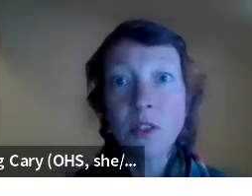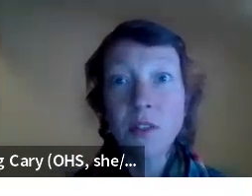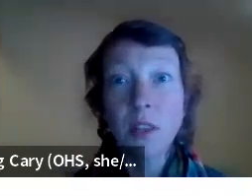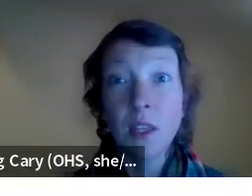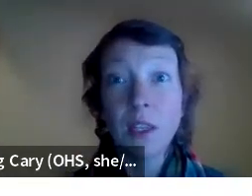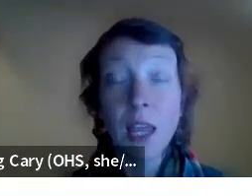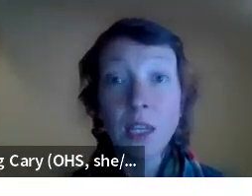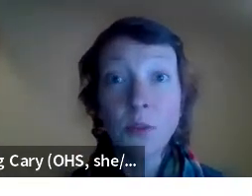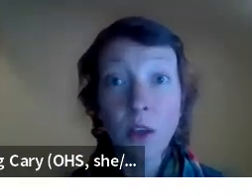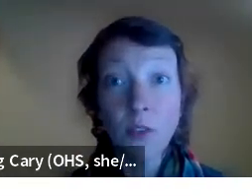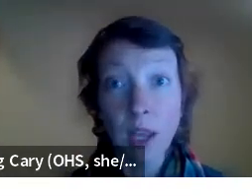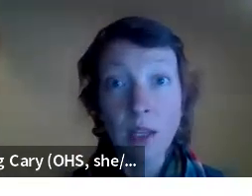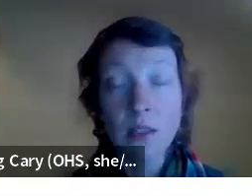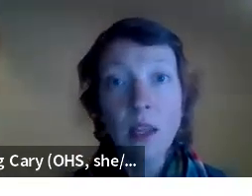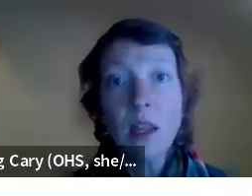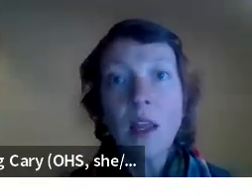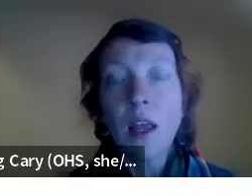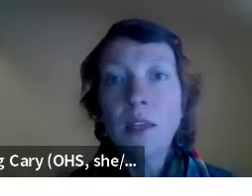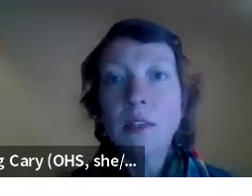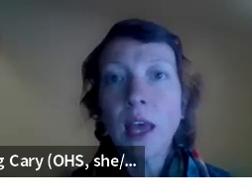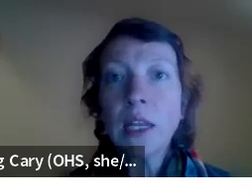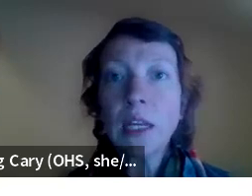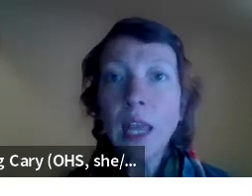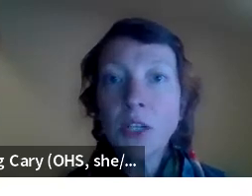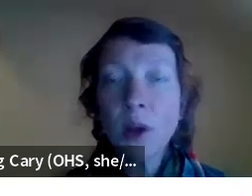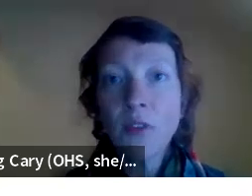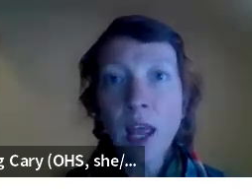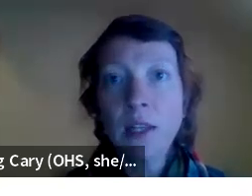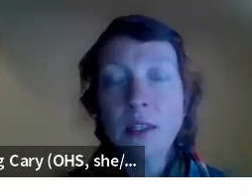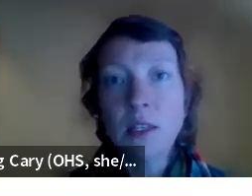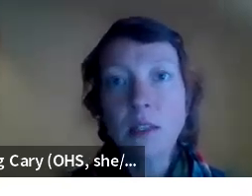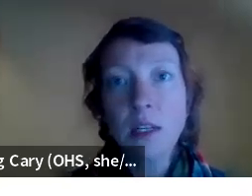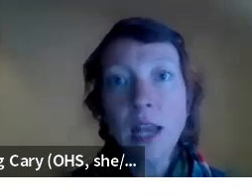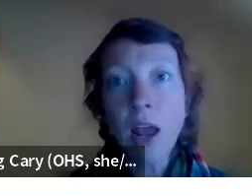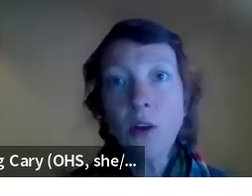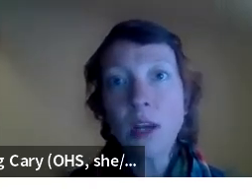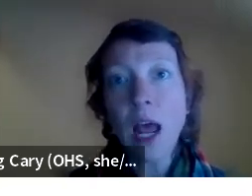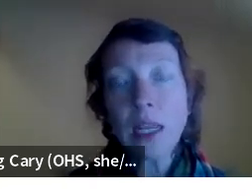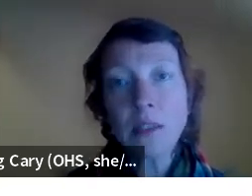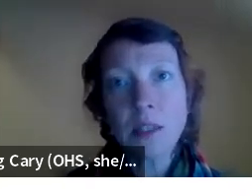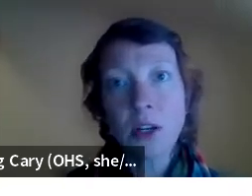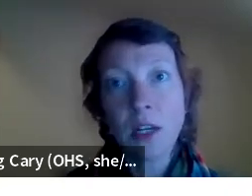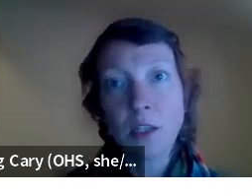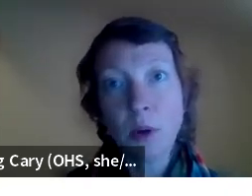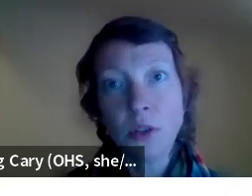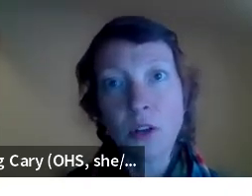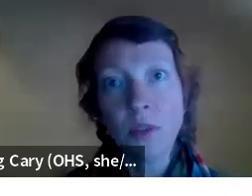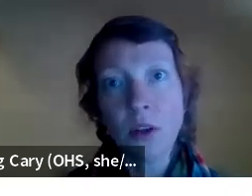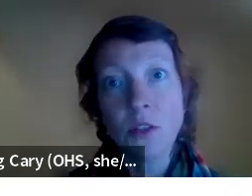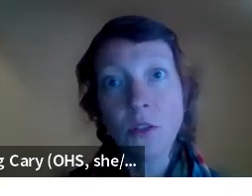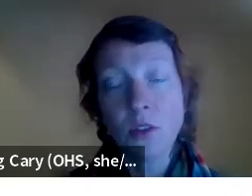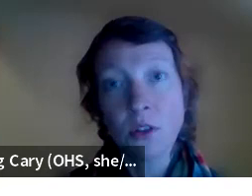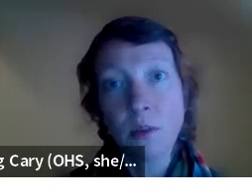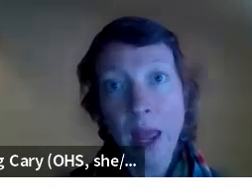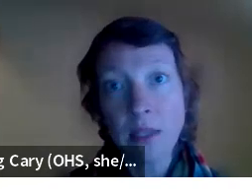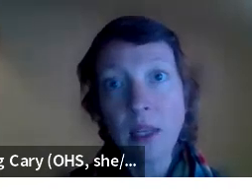quarantine versus the K-12 guidance is that in K-12 guidance, it is now not considered an exposure if there